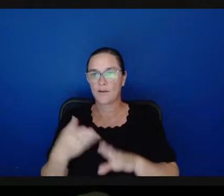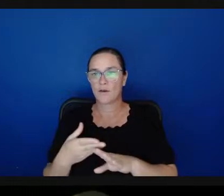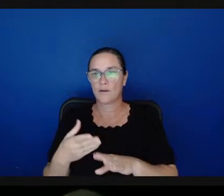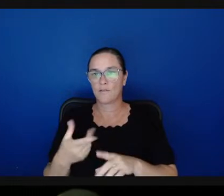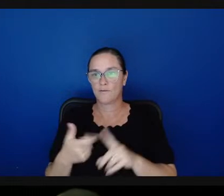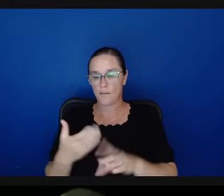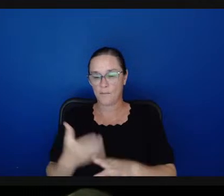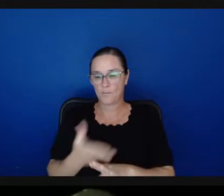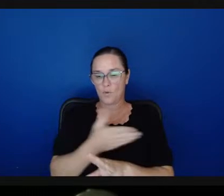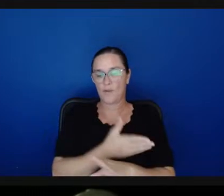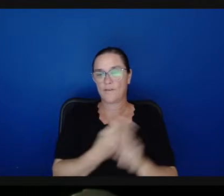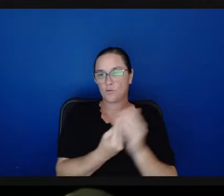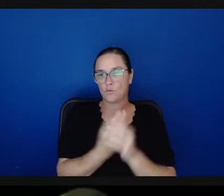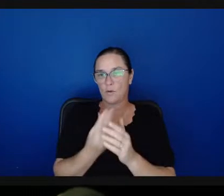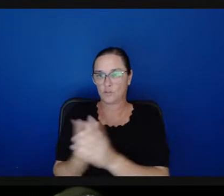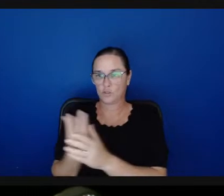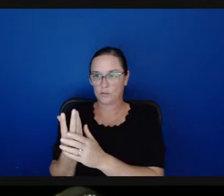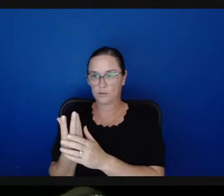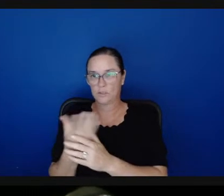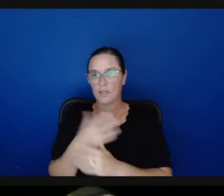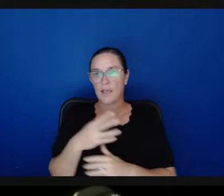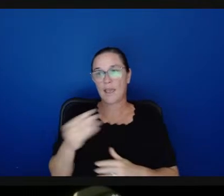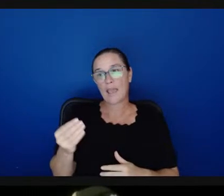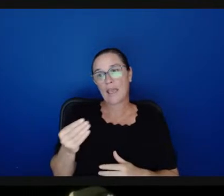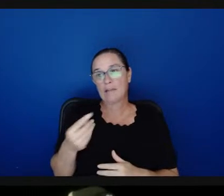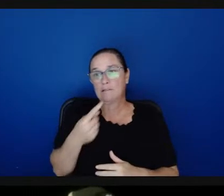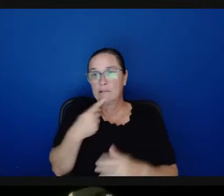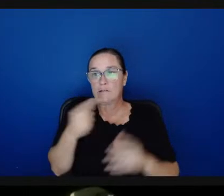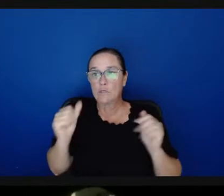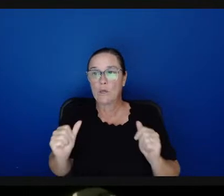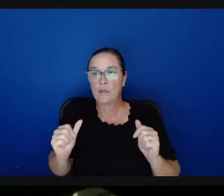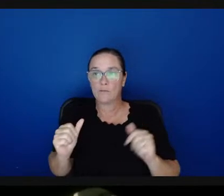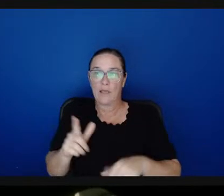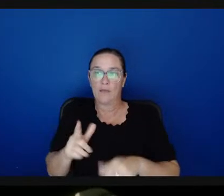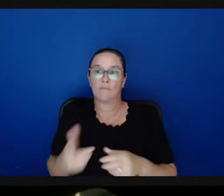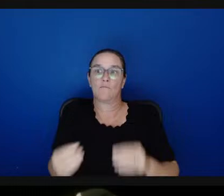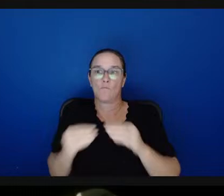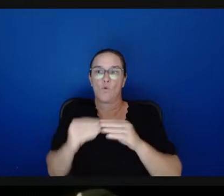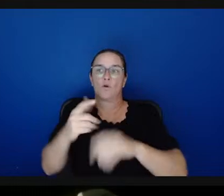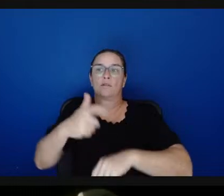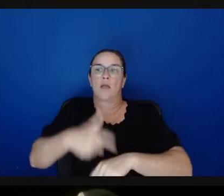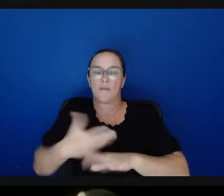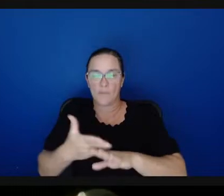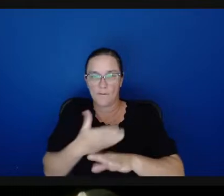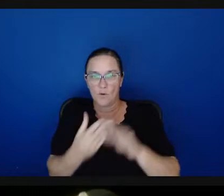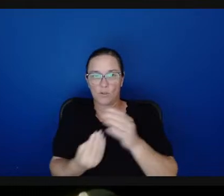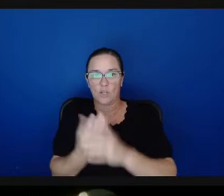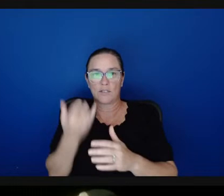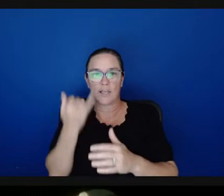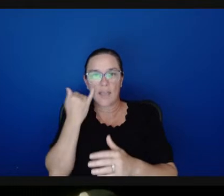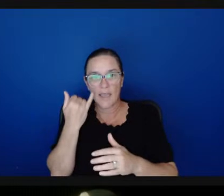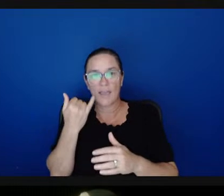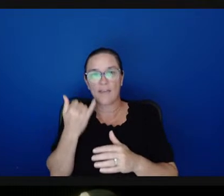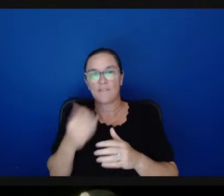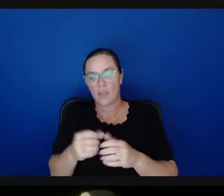episodes. And the caveat here, it could be longer if the inflation rate